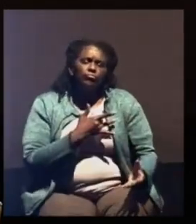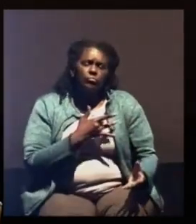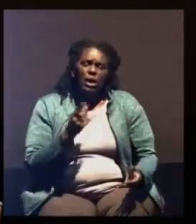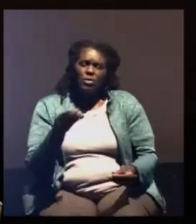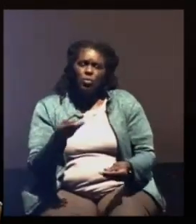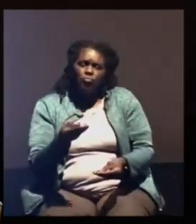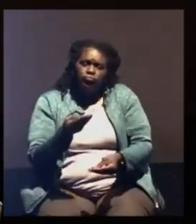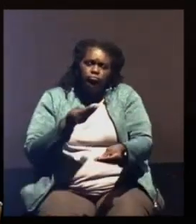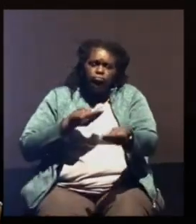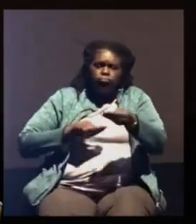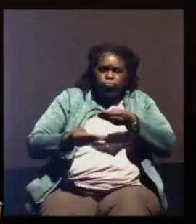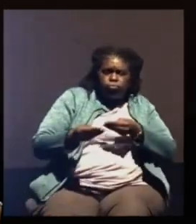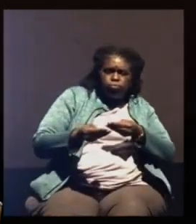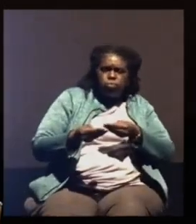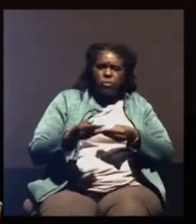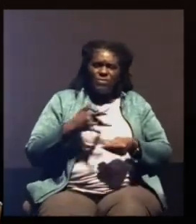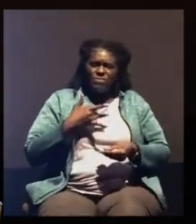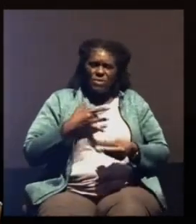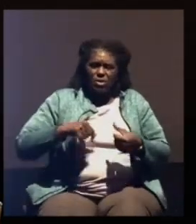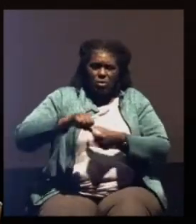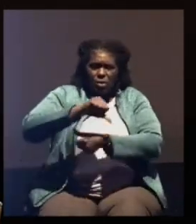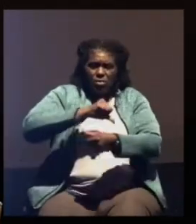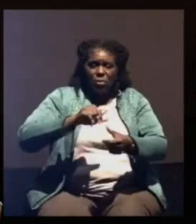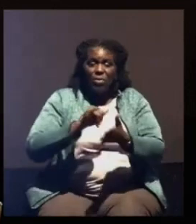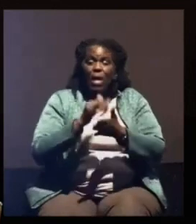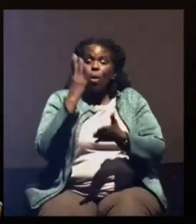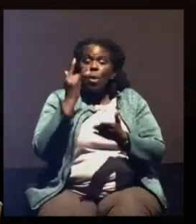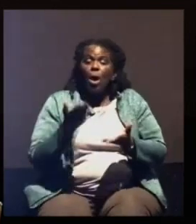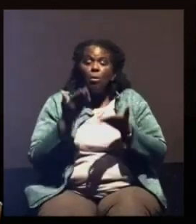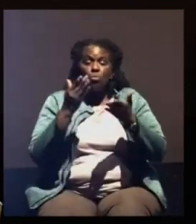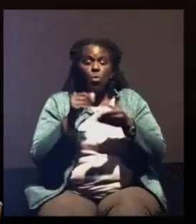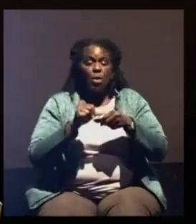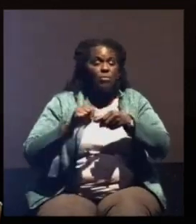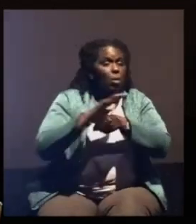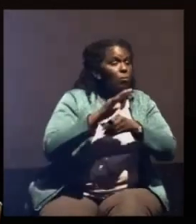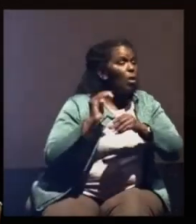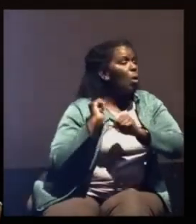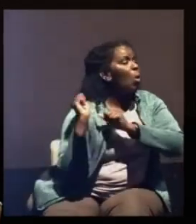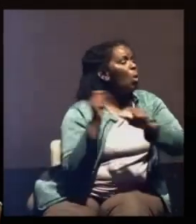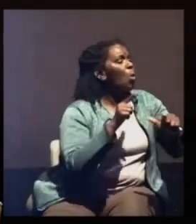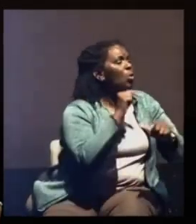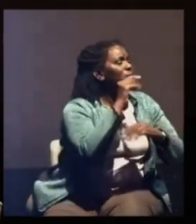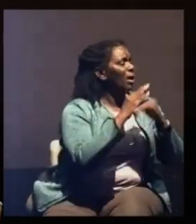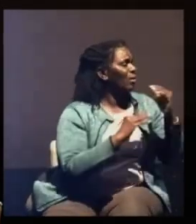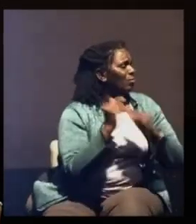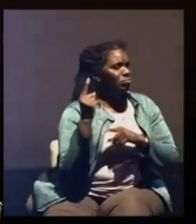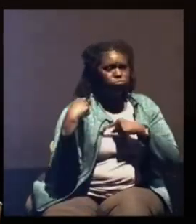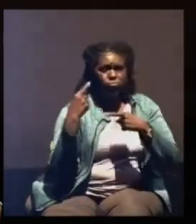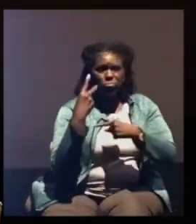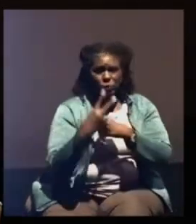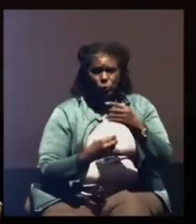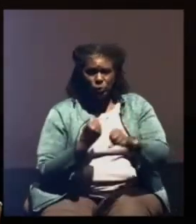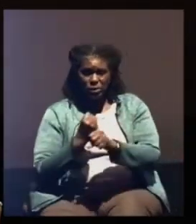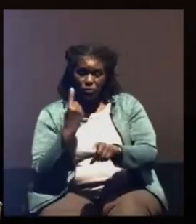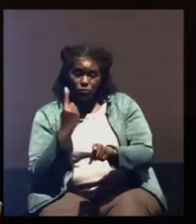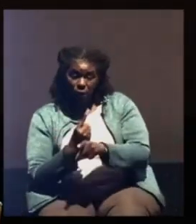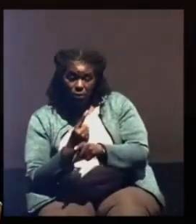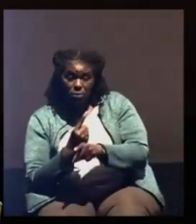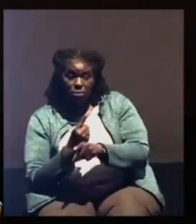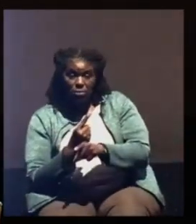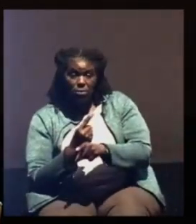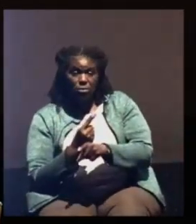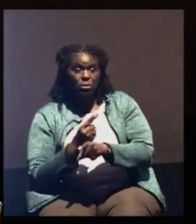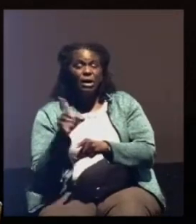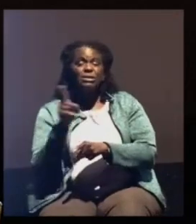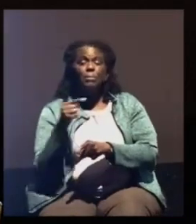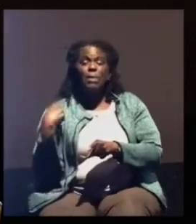yourself in each other's shoes. That's why I brought up the COVID thing. We all have been so uncomfortable these past 2 years. And it's something